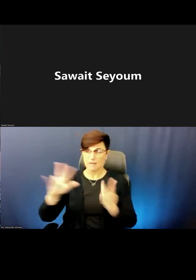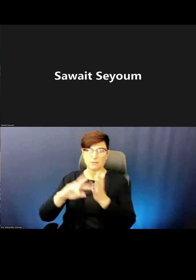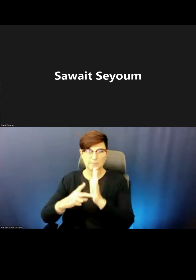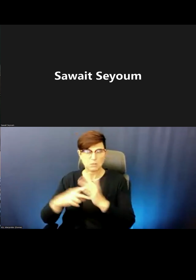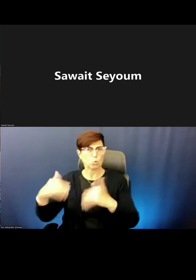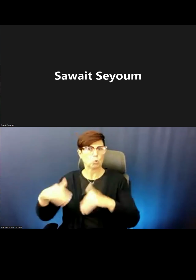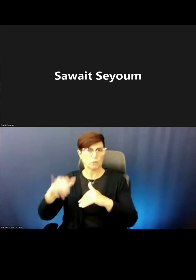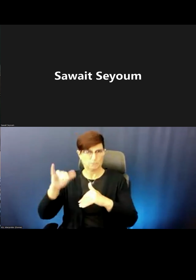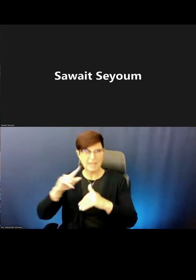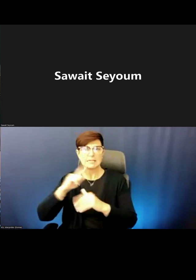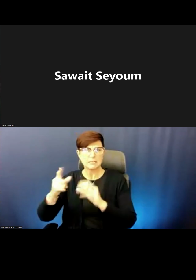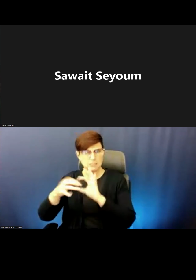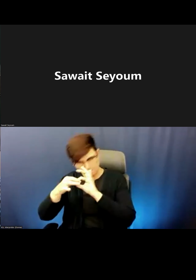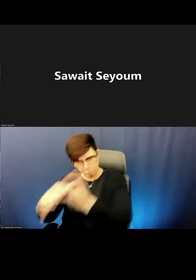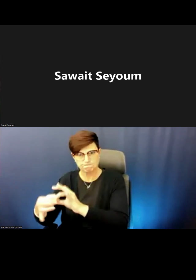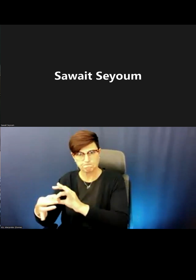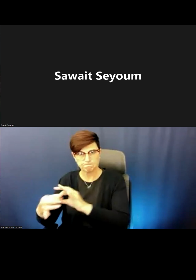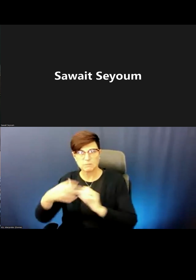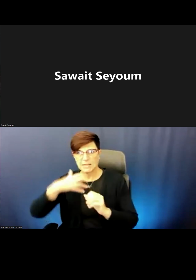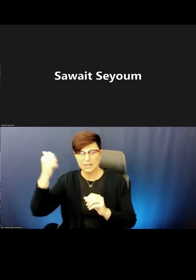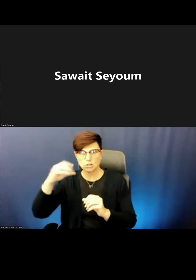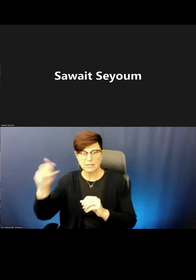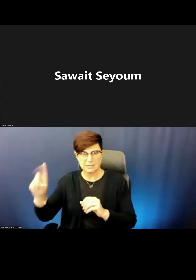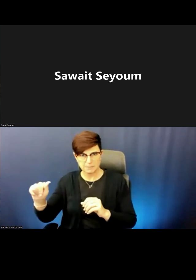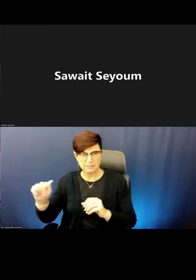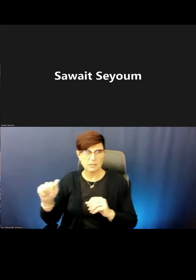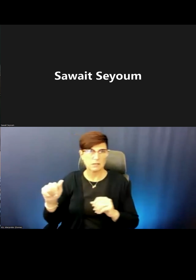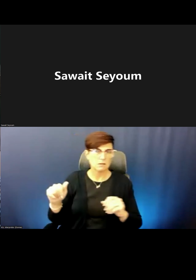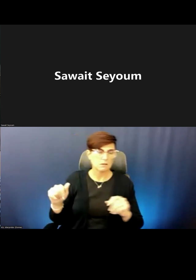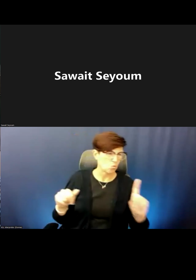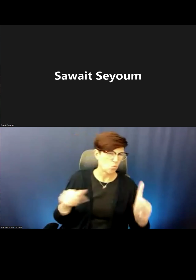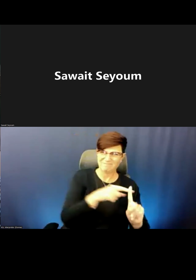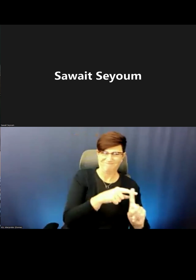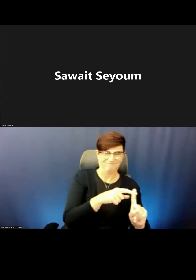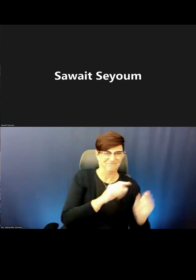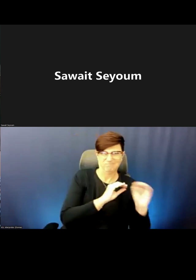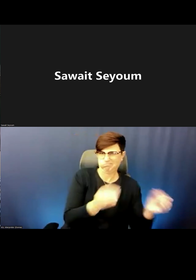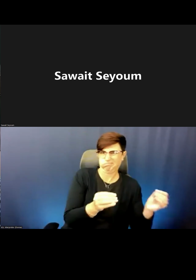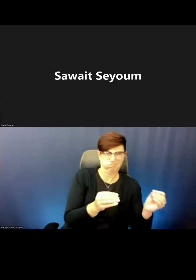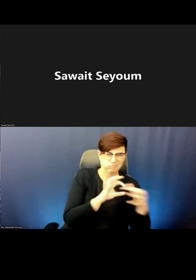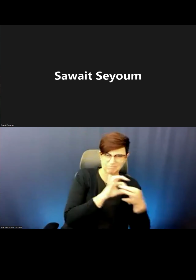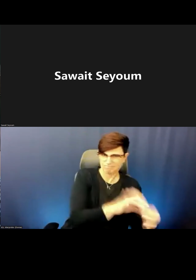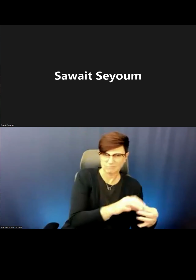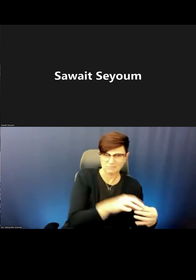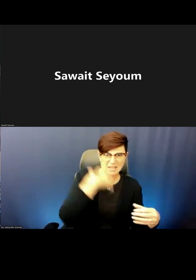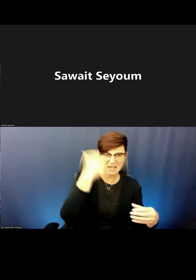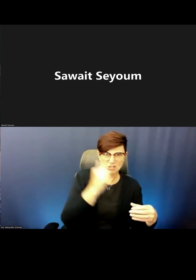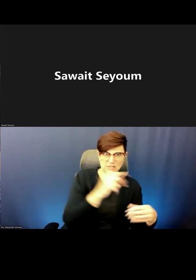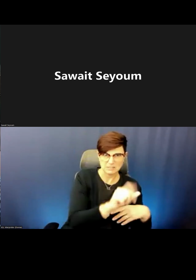and disability. And where's that middle? So I'd love to hear maybe Yasmin, if you could start us off, and we'll just